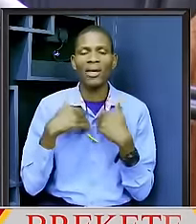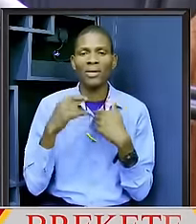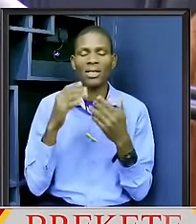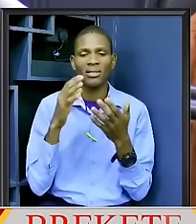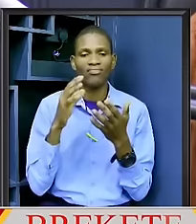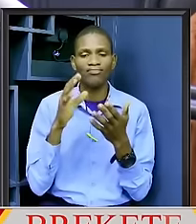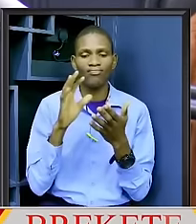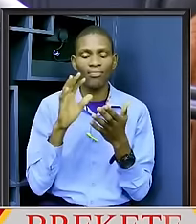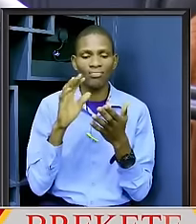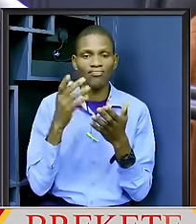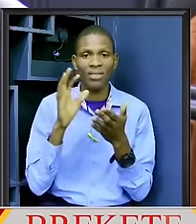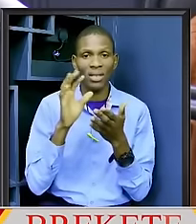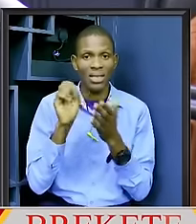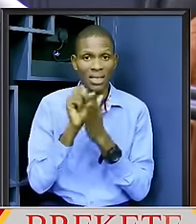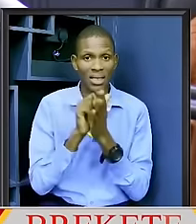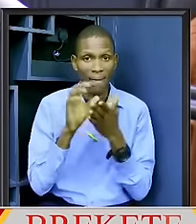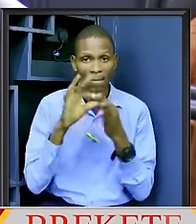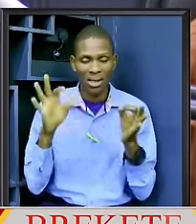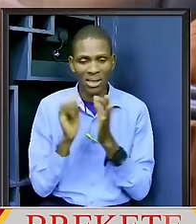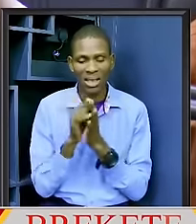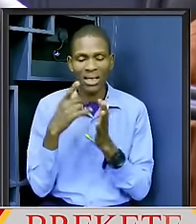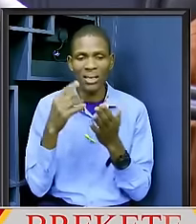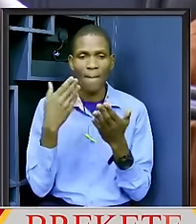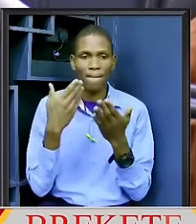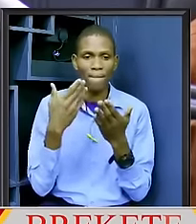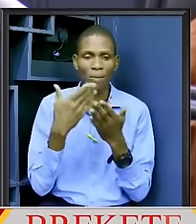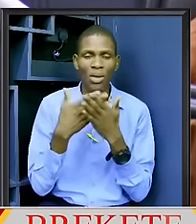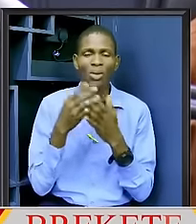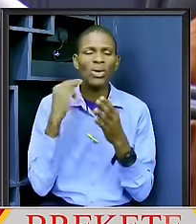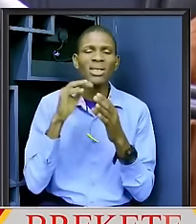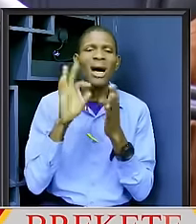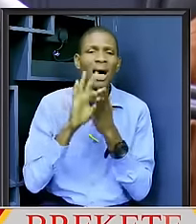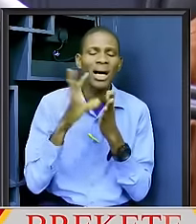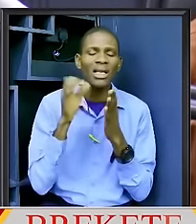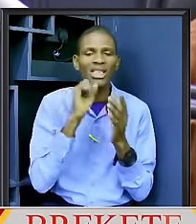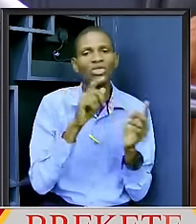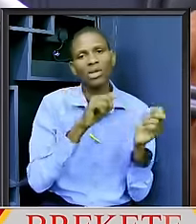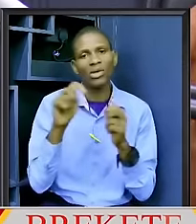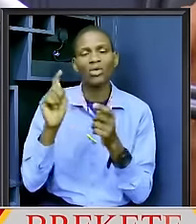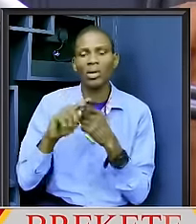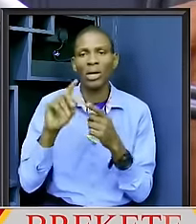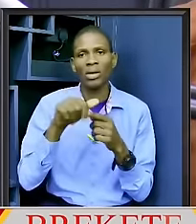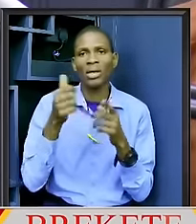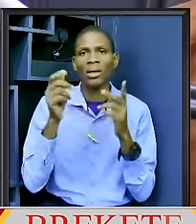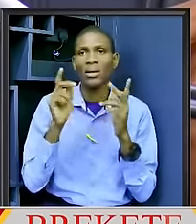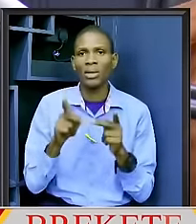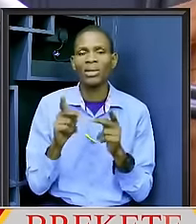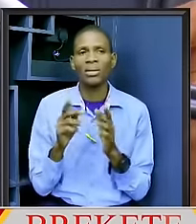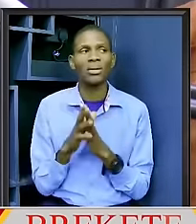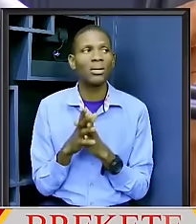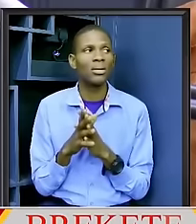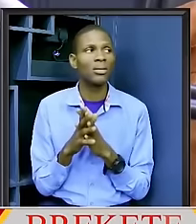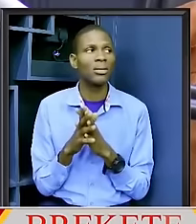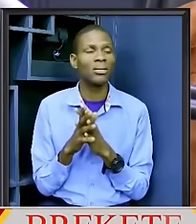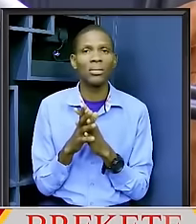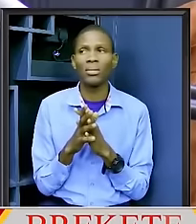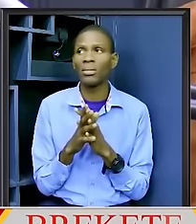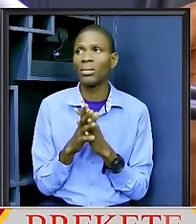those money went to her account. From her account, she transferred to another account, and she is. Just